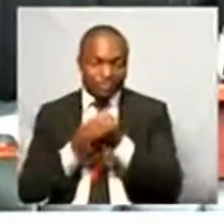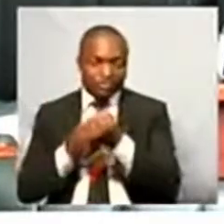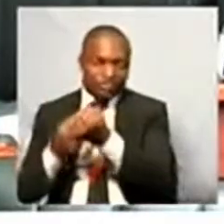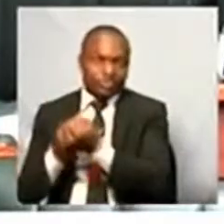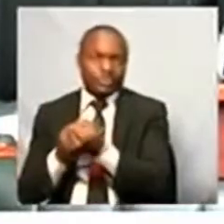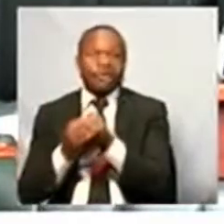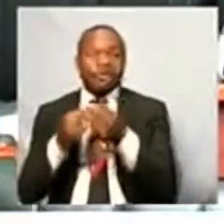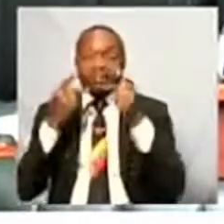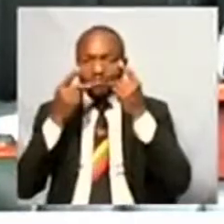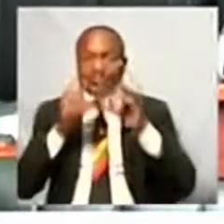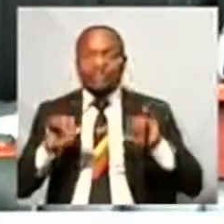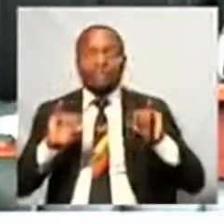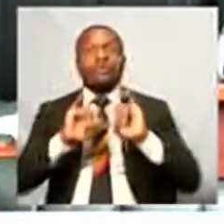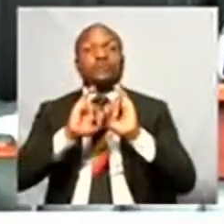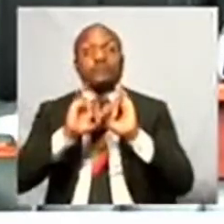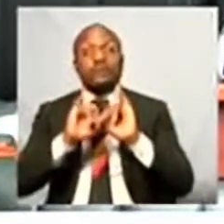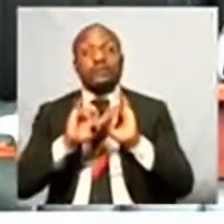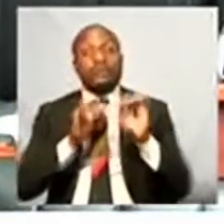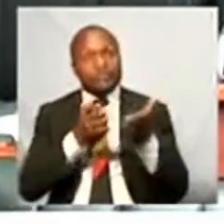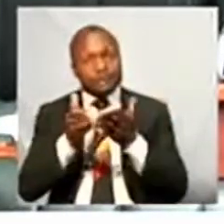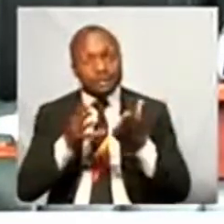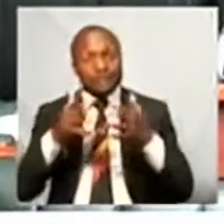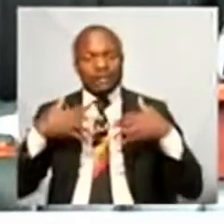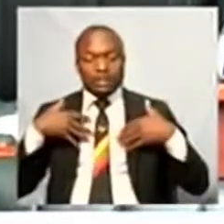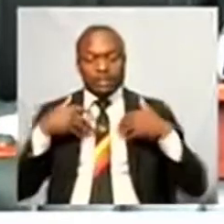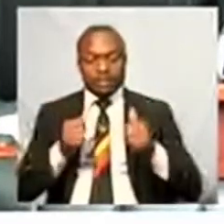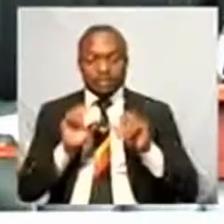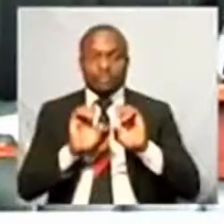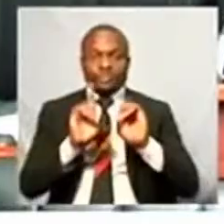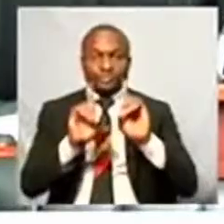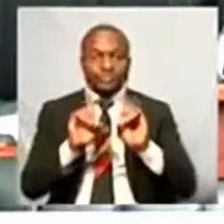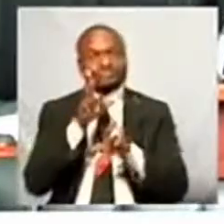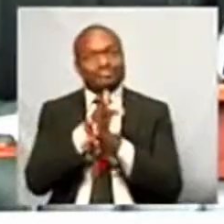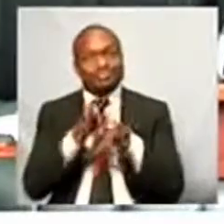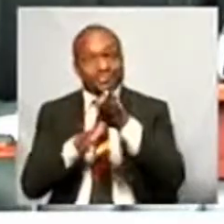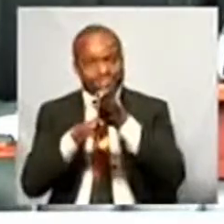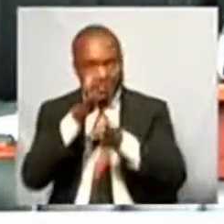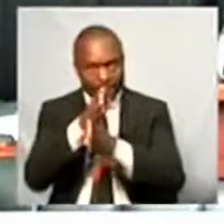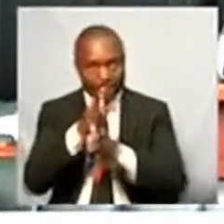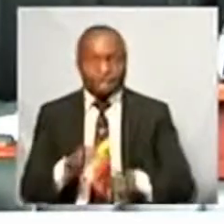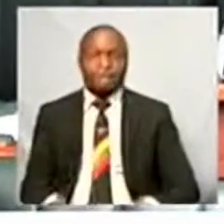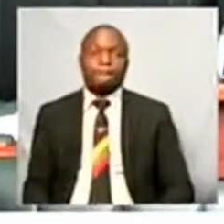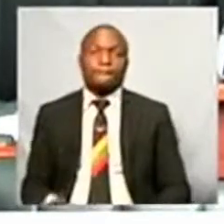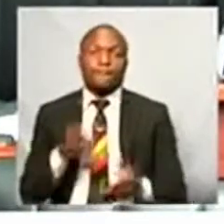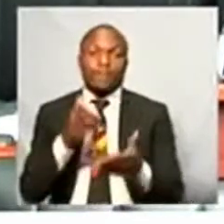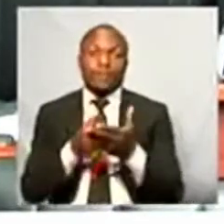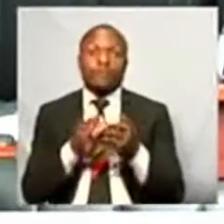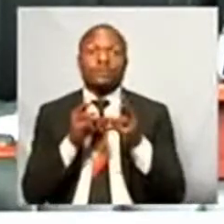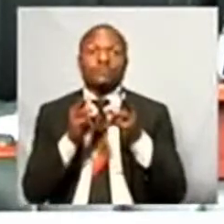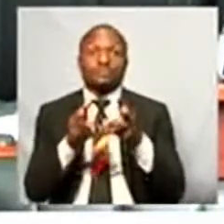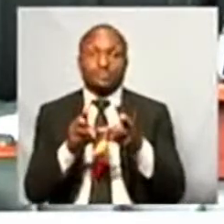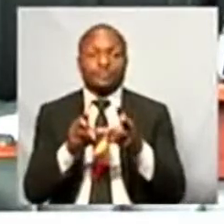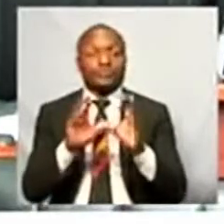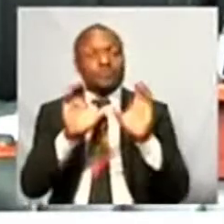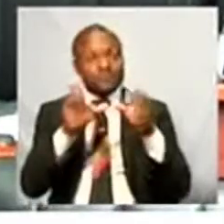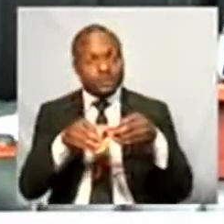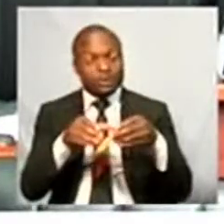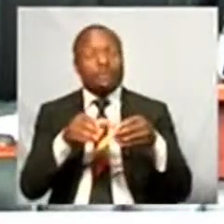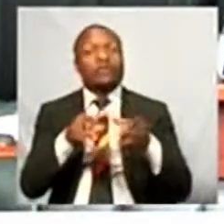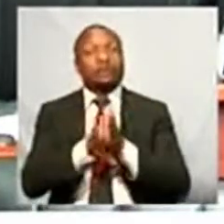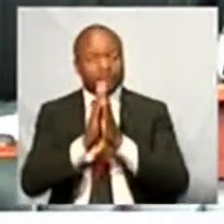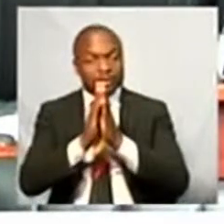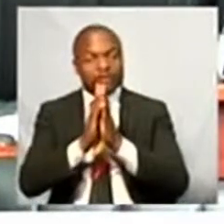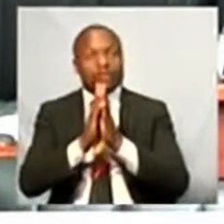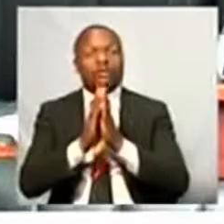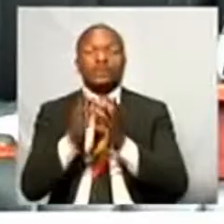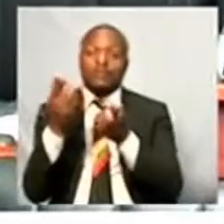essential public services such as health, education, and infrastructure. In this regard, the committee strongly urges the